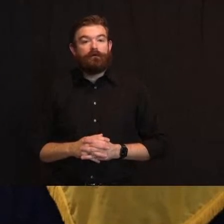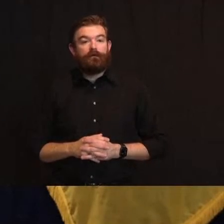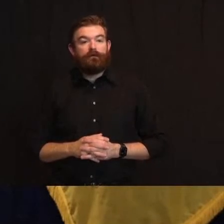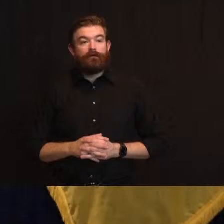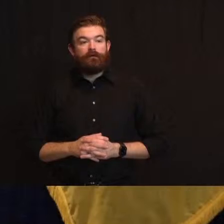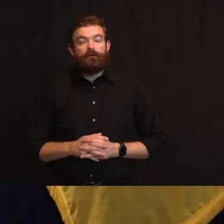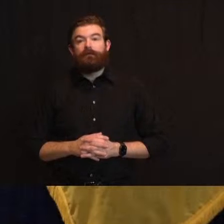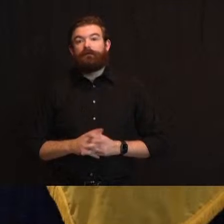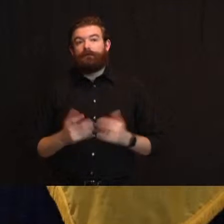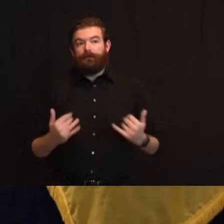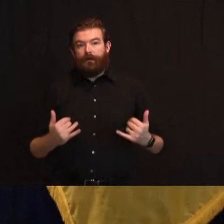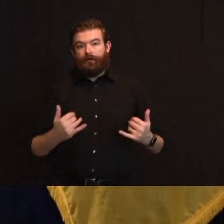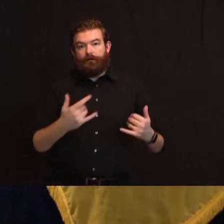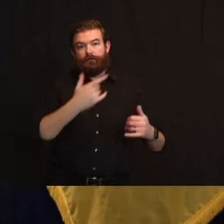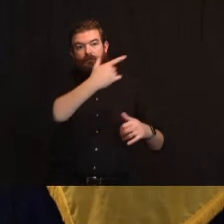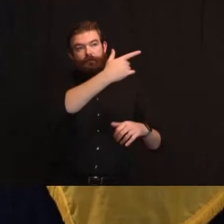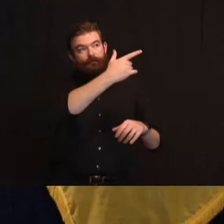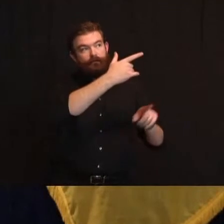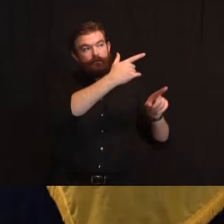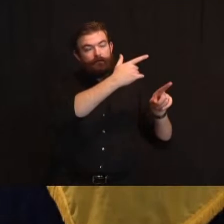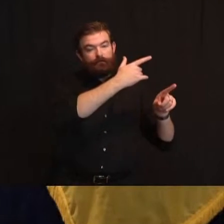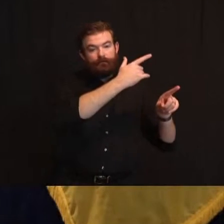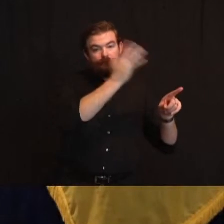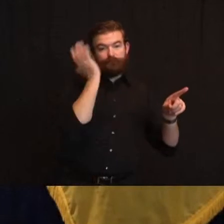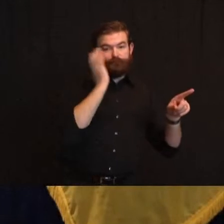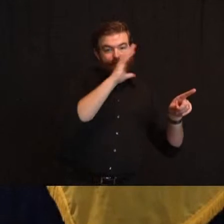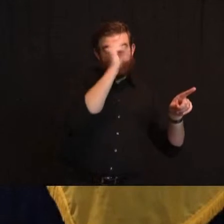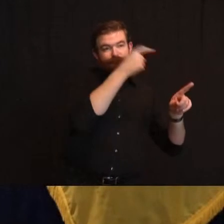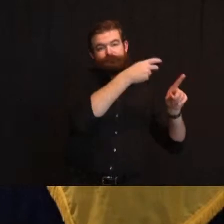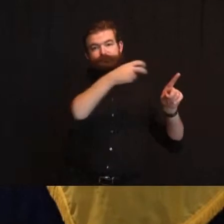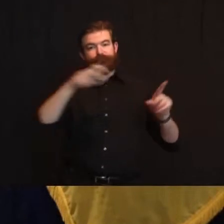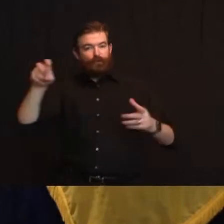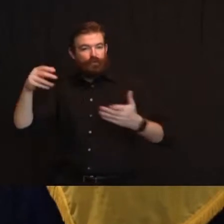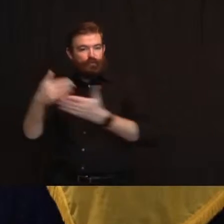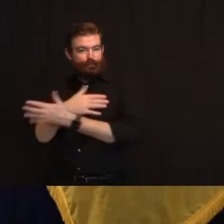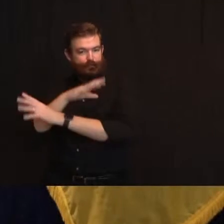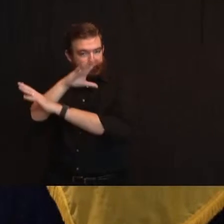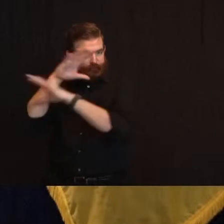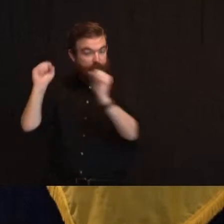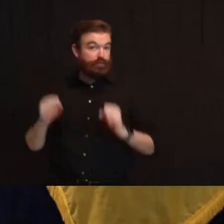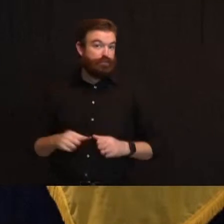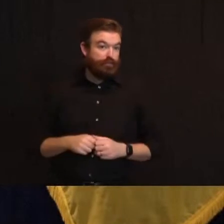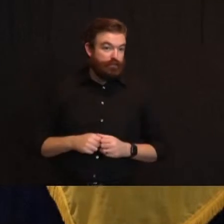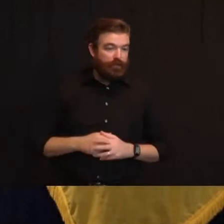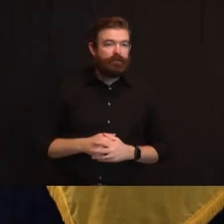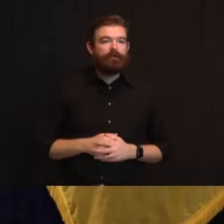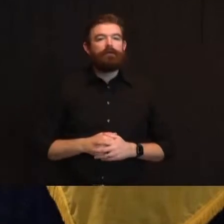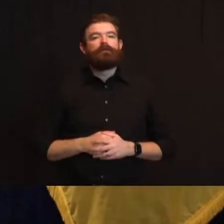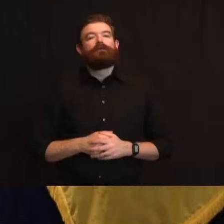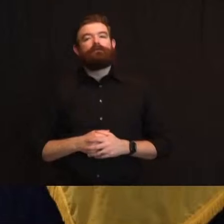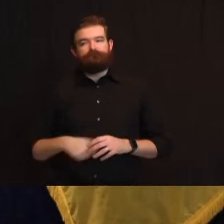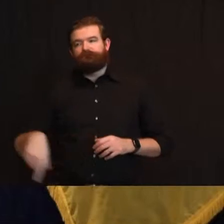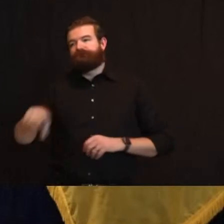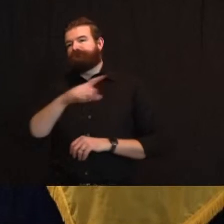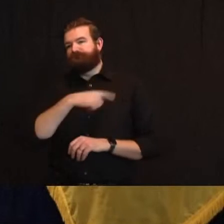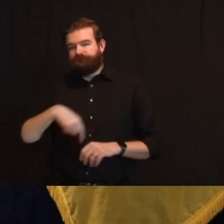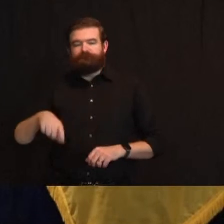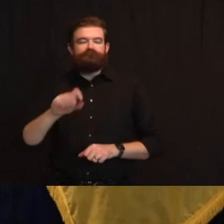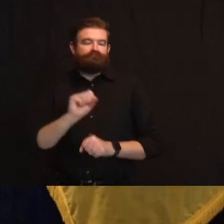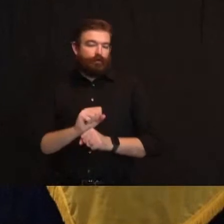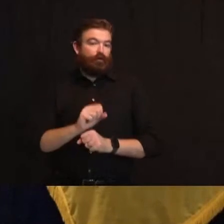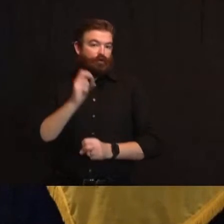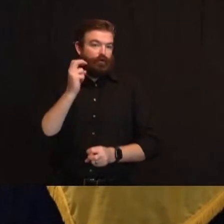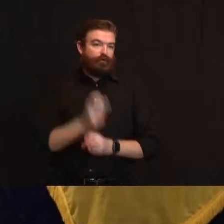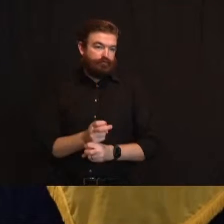with give every indication, the team on the field right now, that they're going to run through the tape. And for that, we should all be thankful